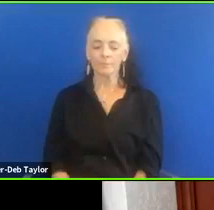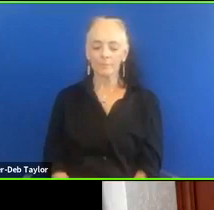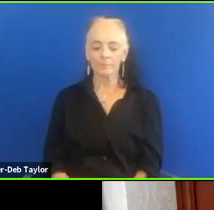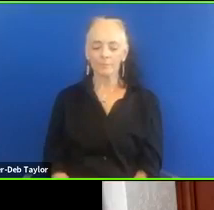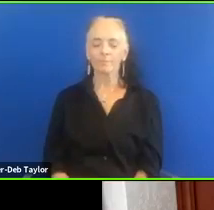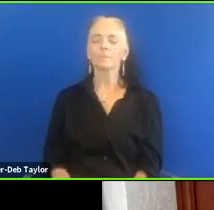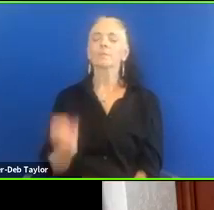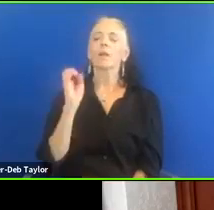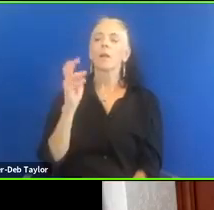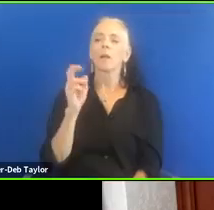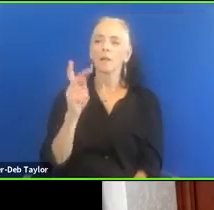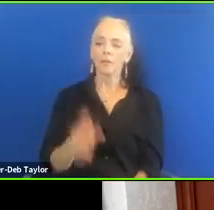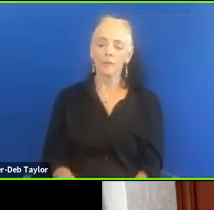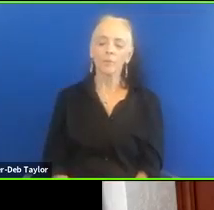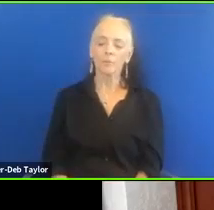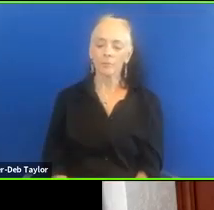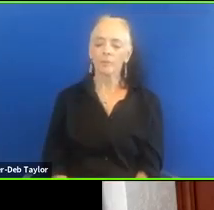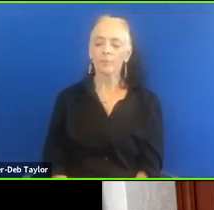Okay.